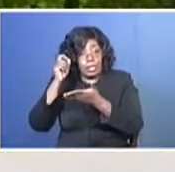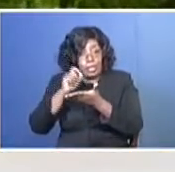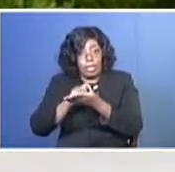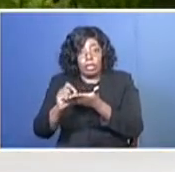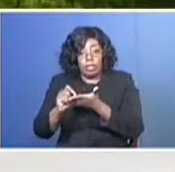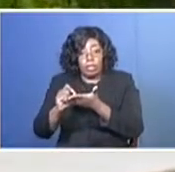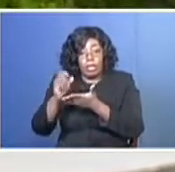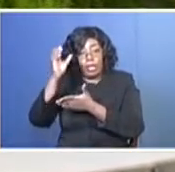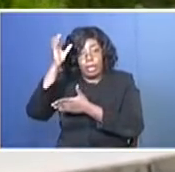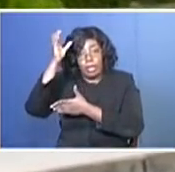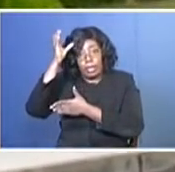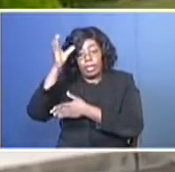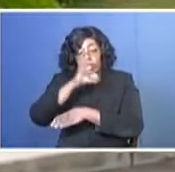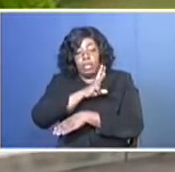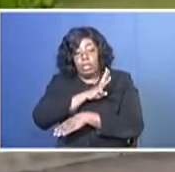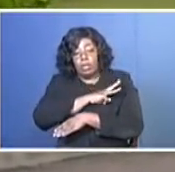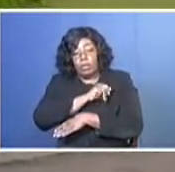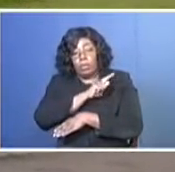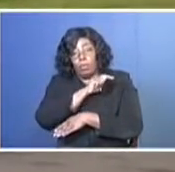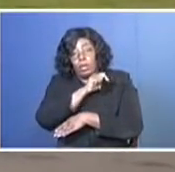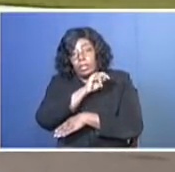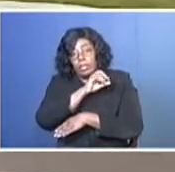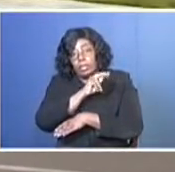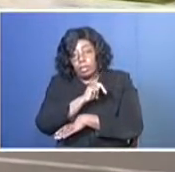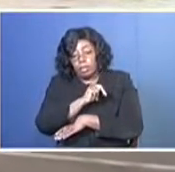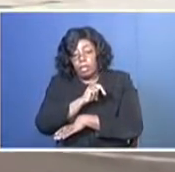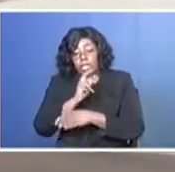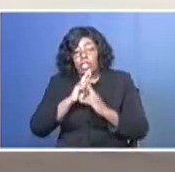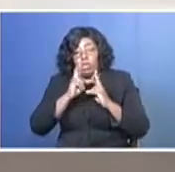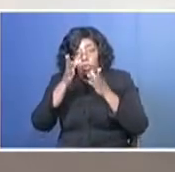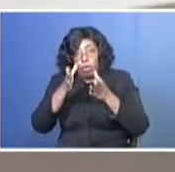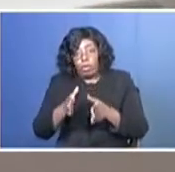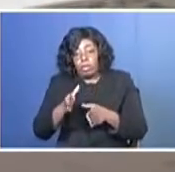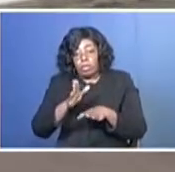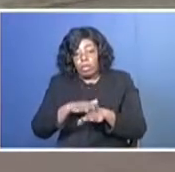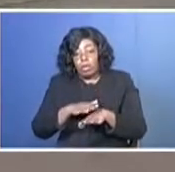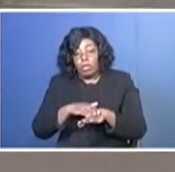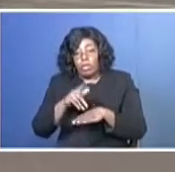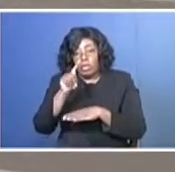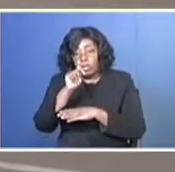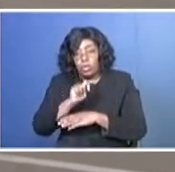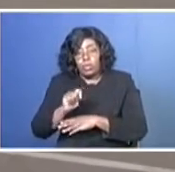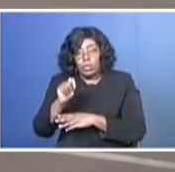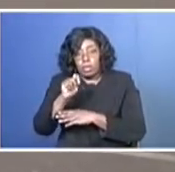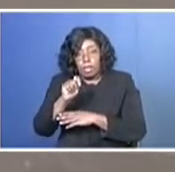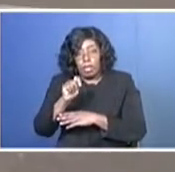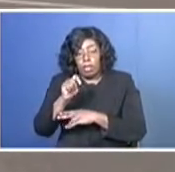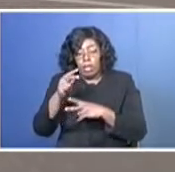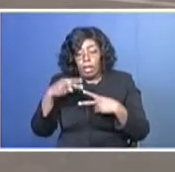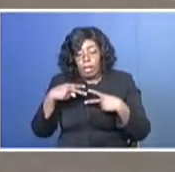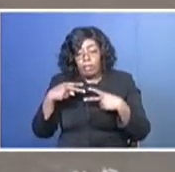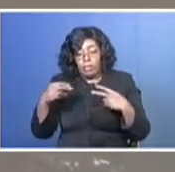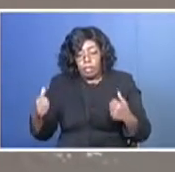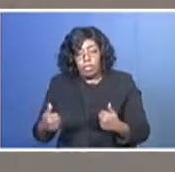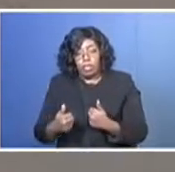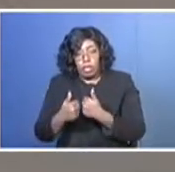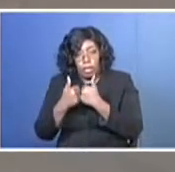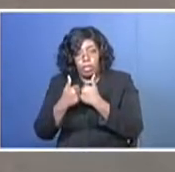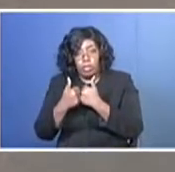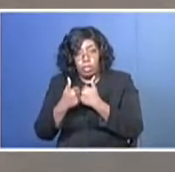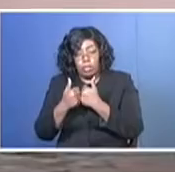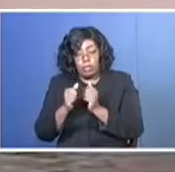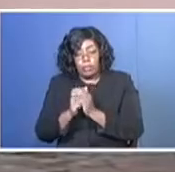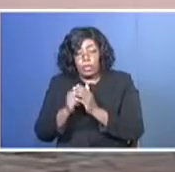Clint Watson, acknowledging today that reporters stationed outside the OPM on Tuesday posed a logistical challenge. Reporters have long